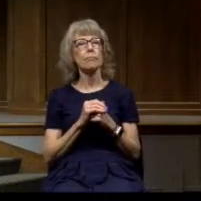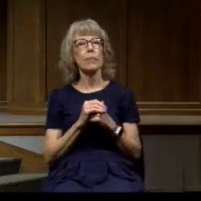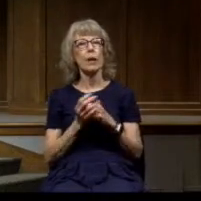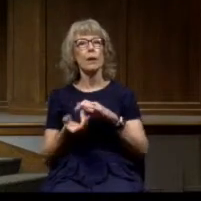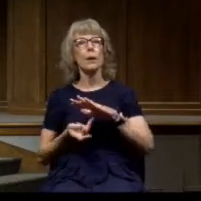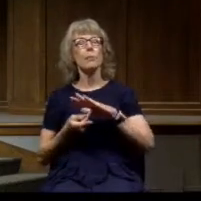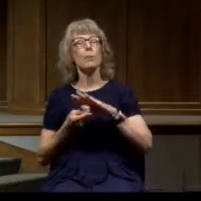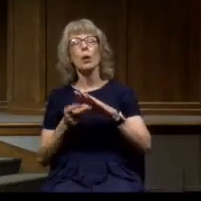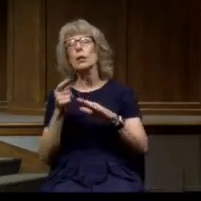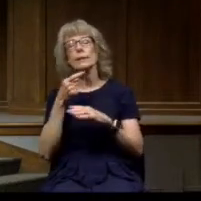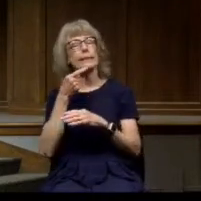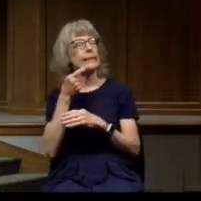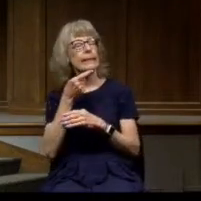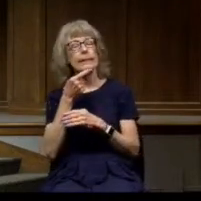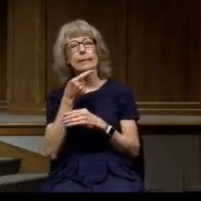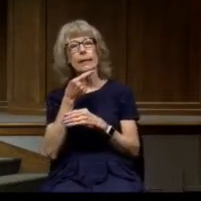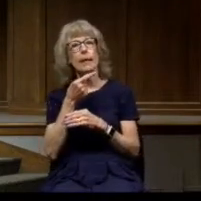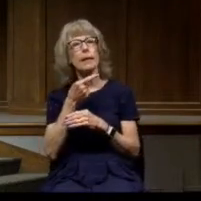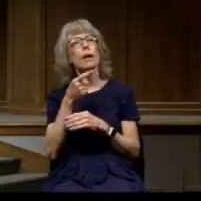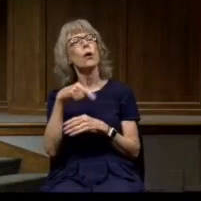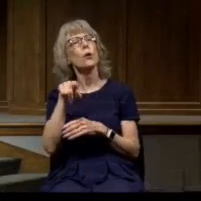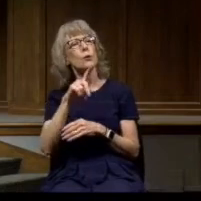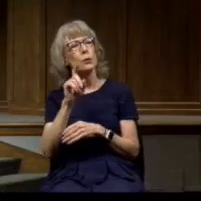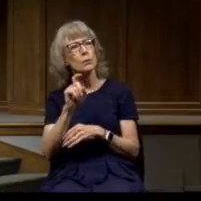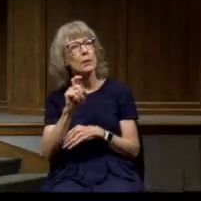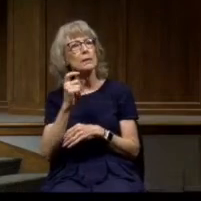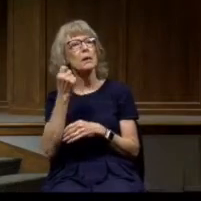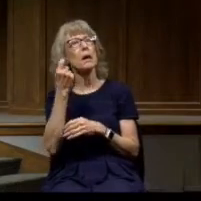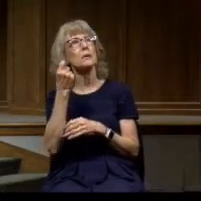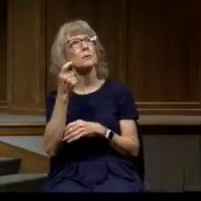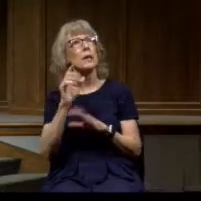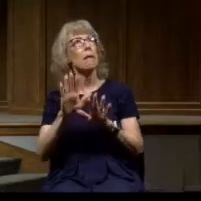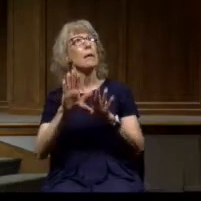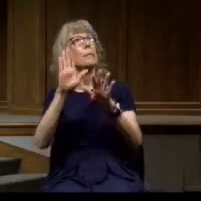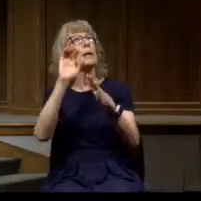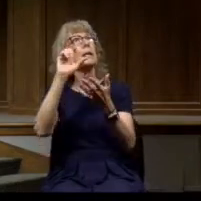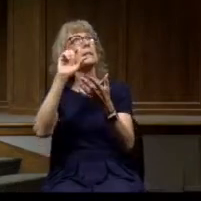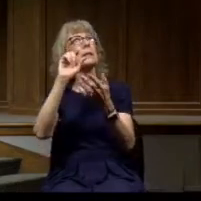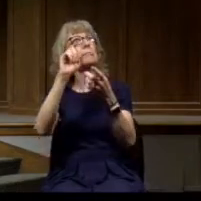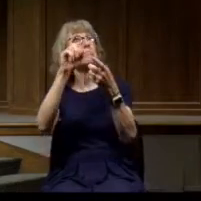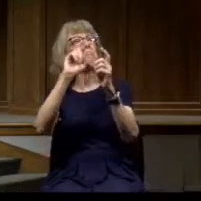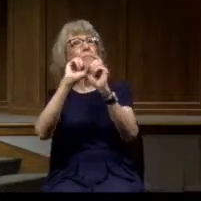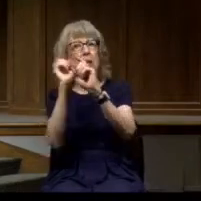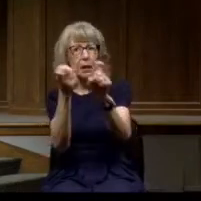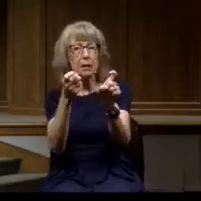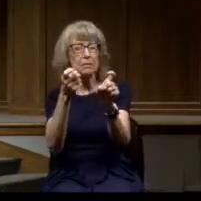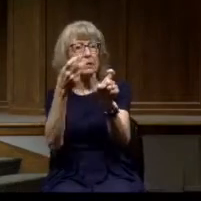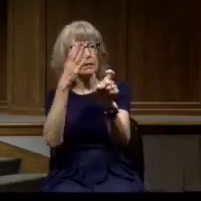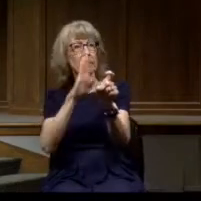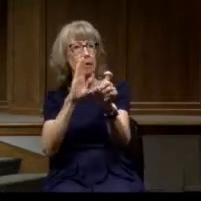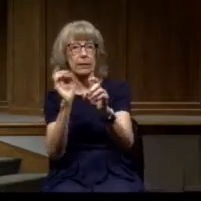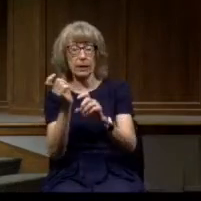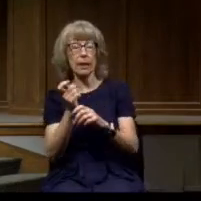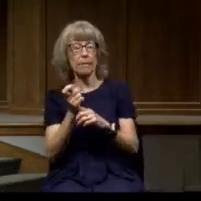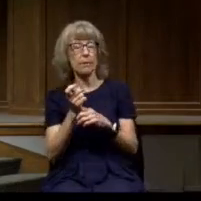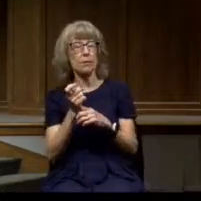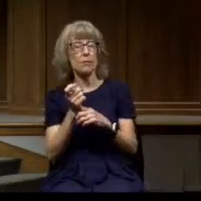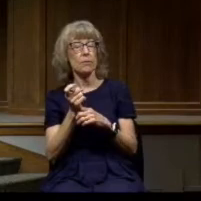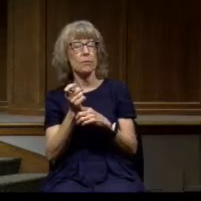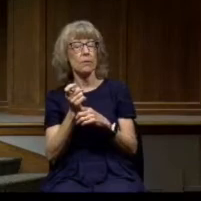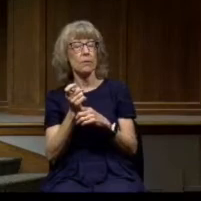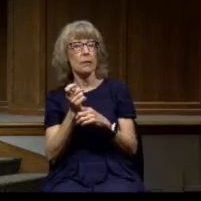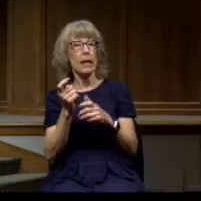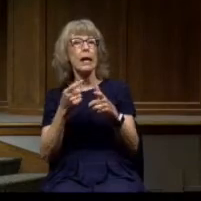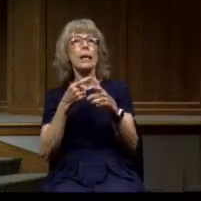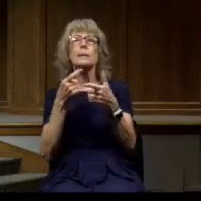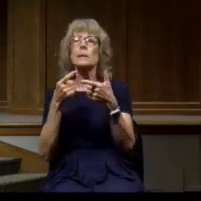understand this amazing gift that God gave you in his son Jesus, if you can just comprehend it, then you'll